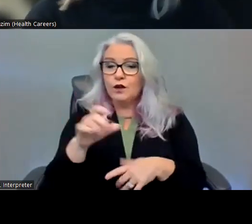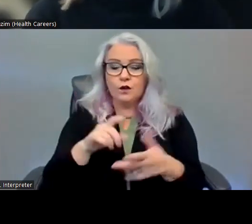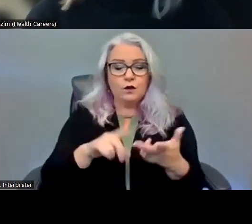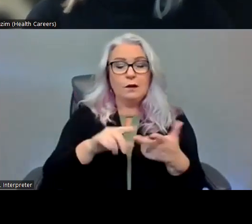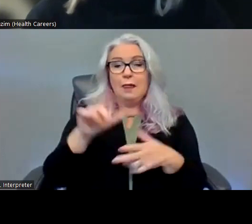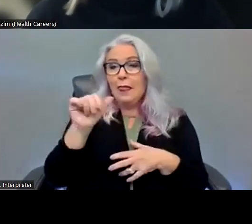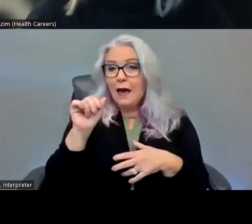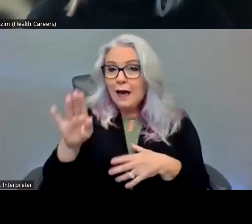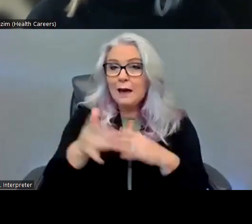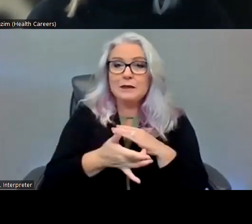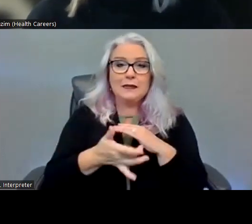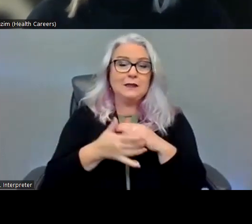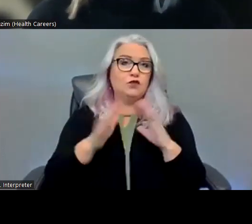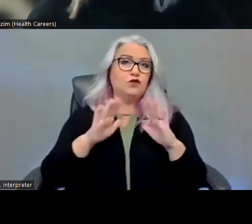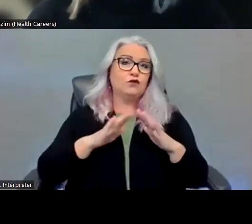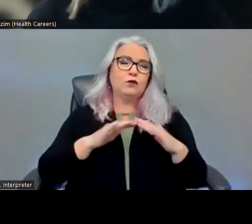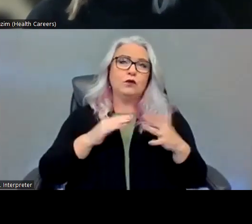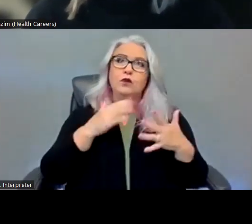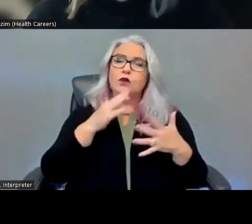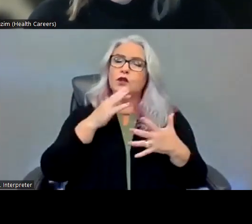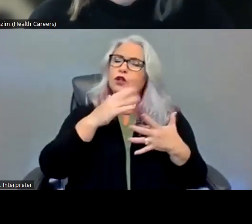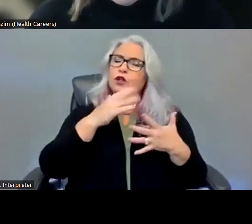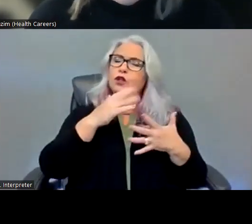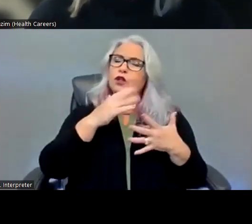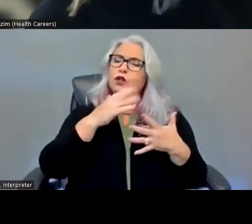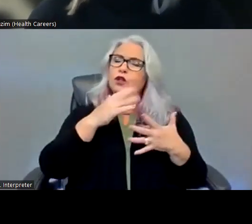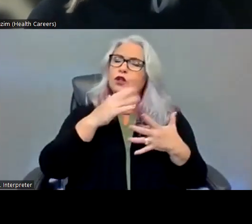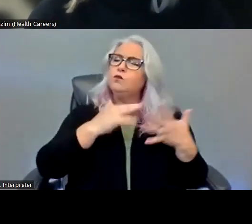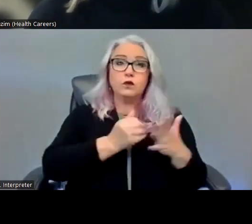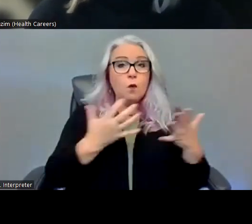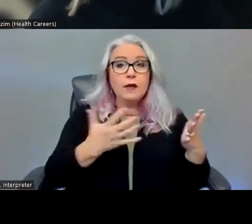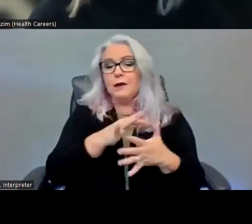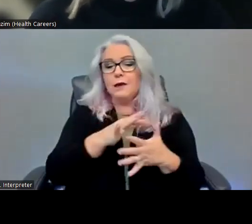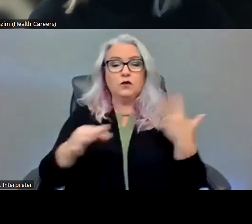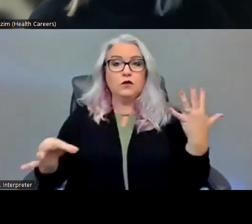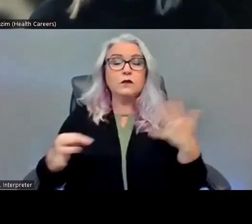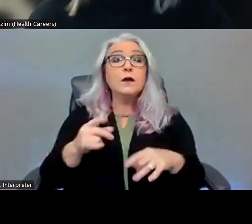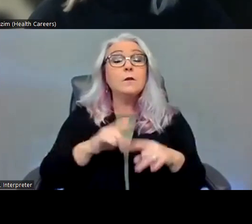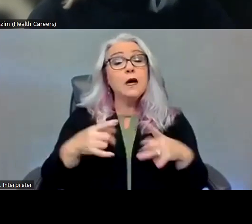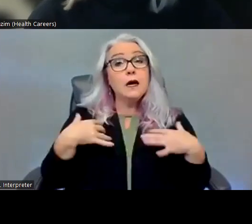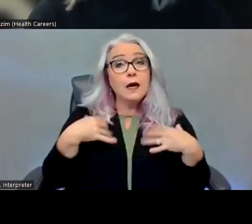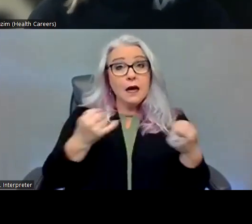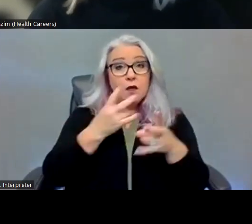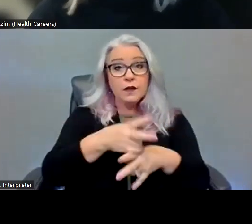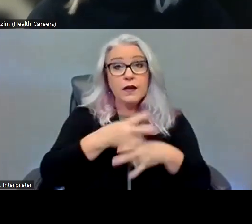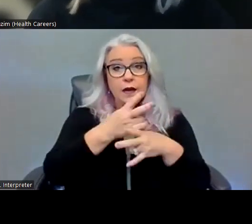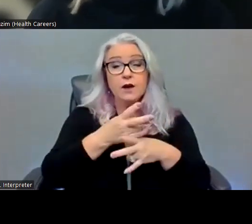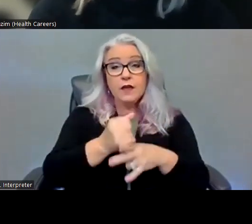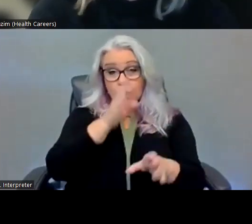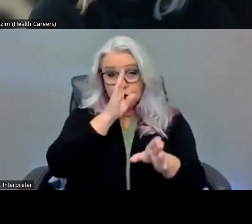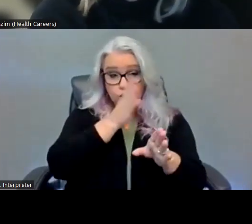but there is so much more. But with regard to healthcare jobs that are direct patient care,